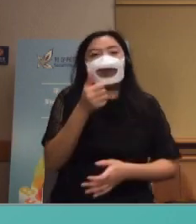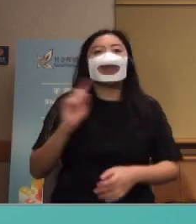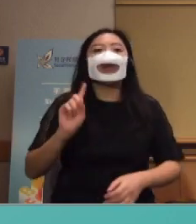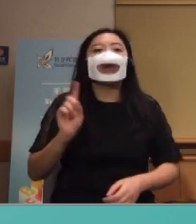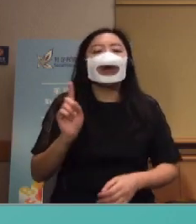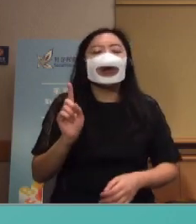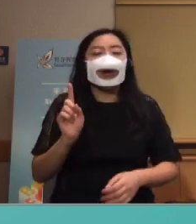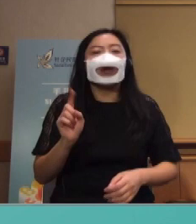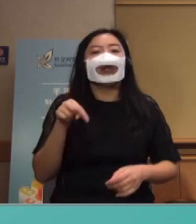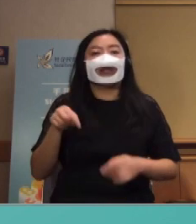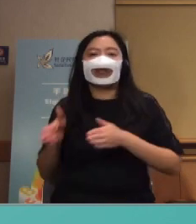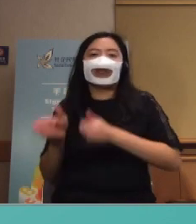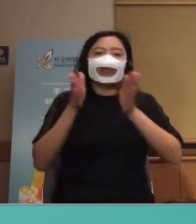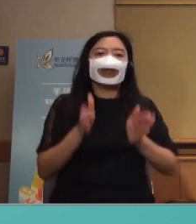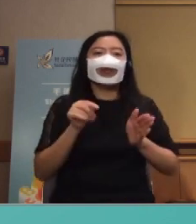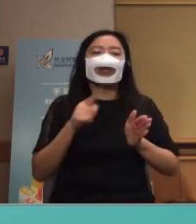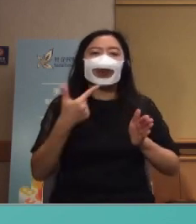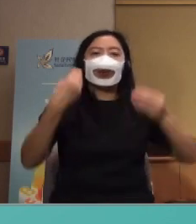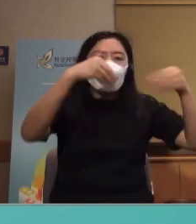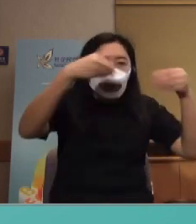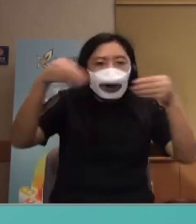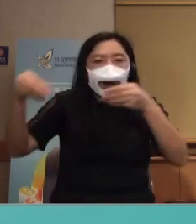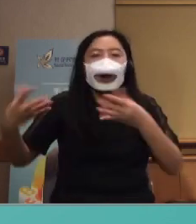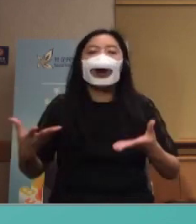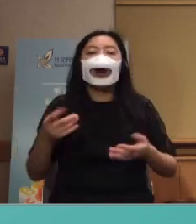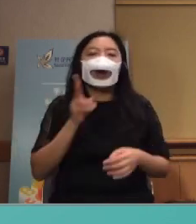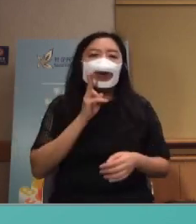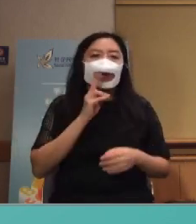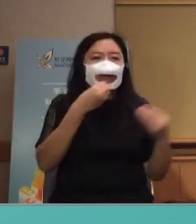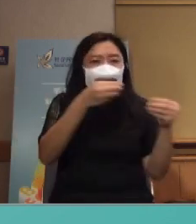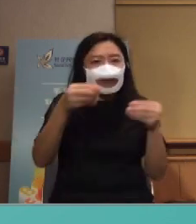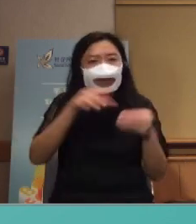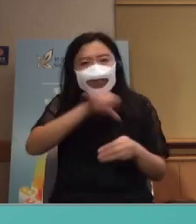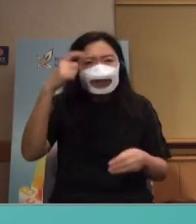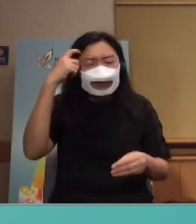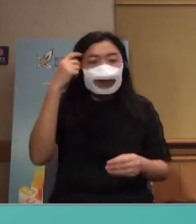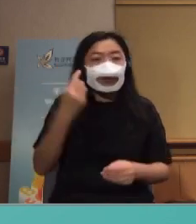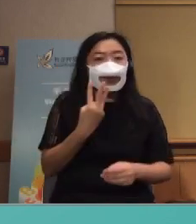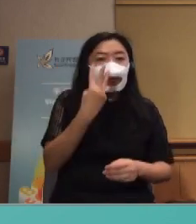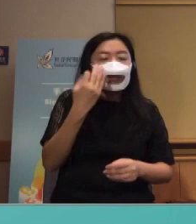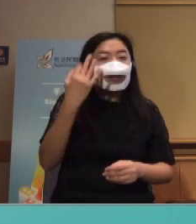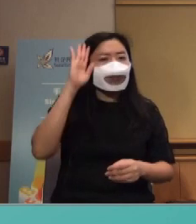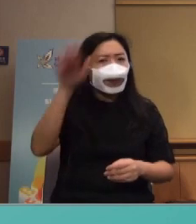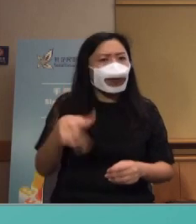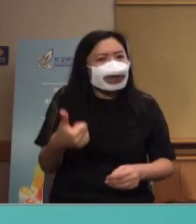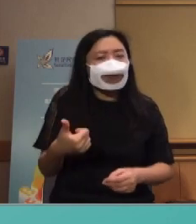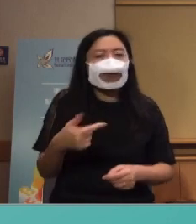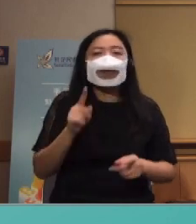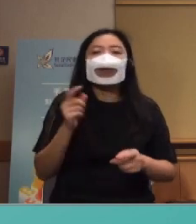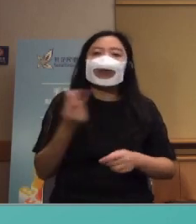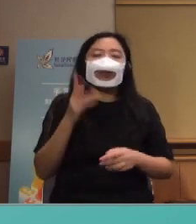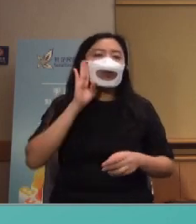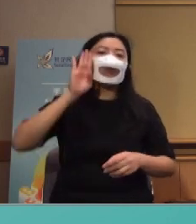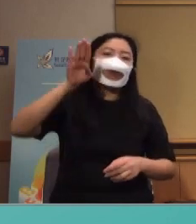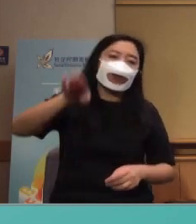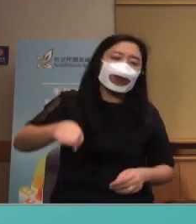admire what SES is doing to kind of teach people about, the Web3 future, to learn what's happening and to grow. And I'll keep it really sweet